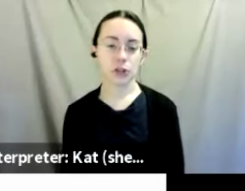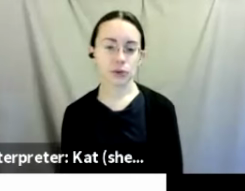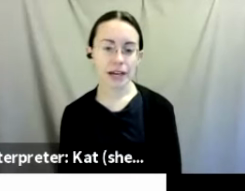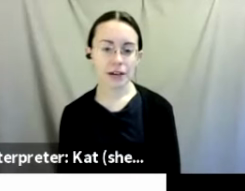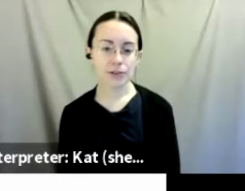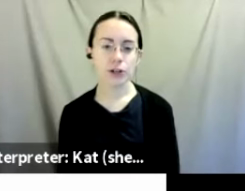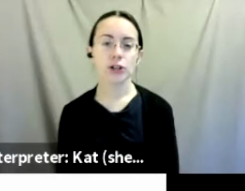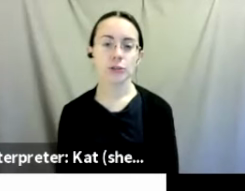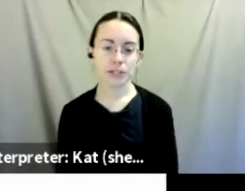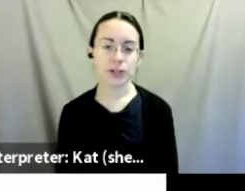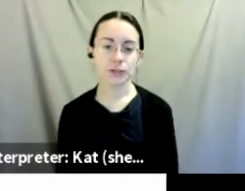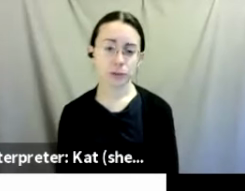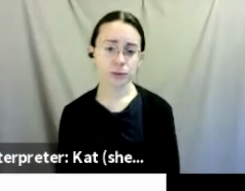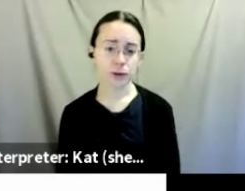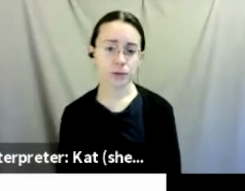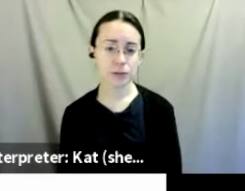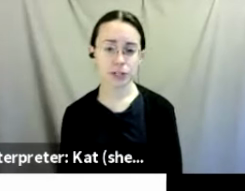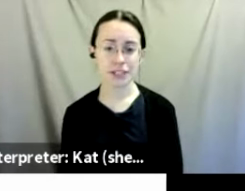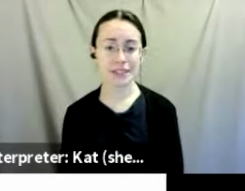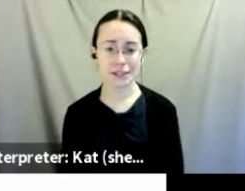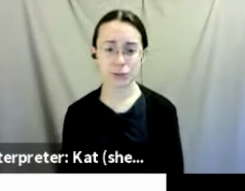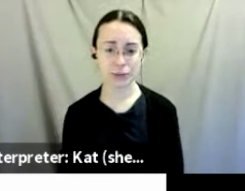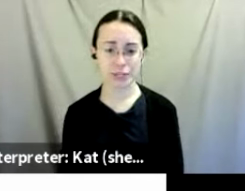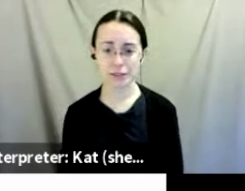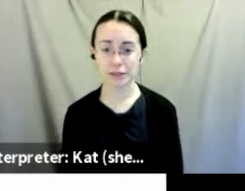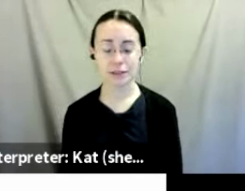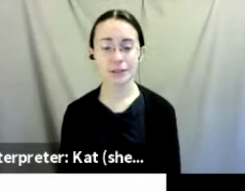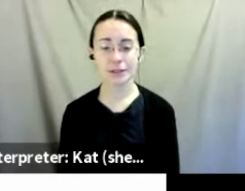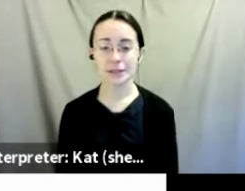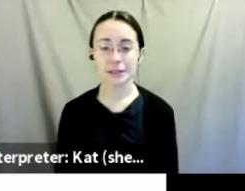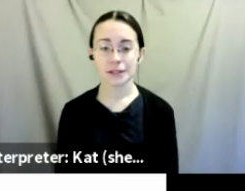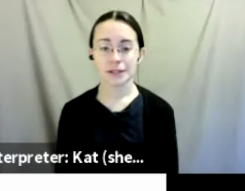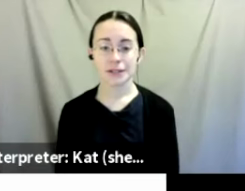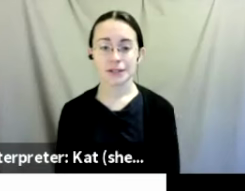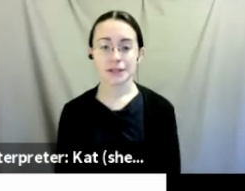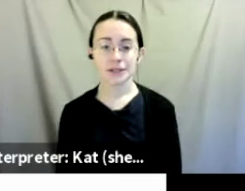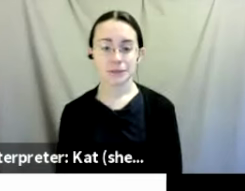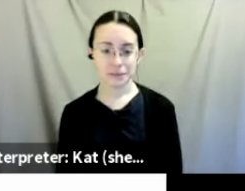We don't have a good metric for postpartum depression in deaf women.